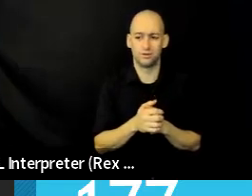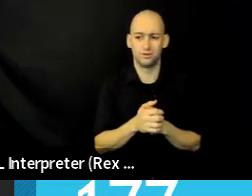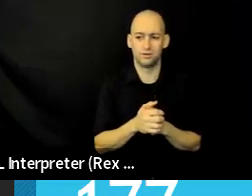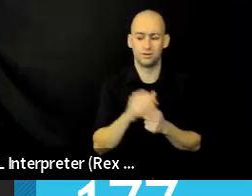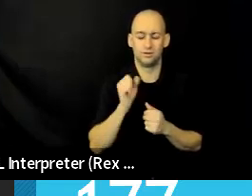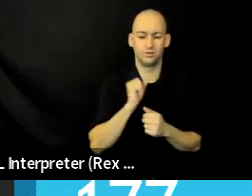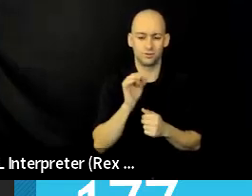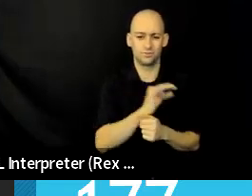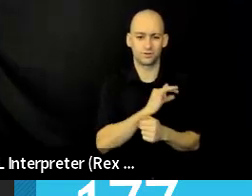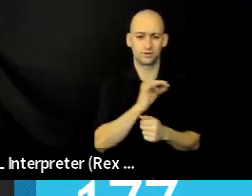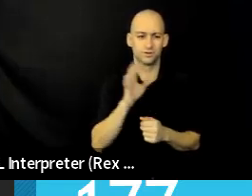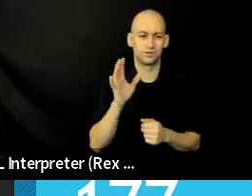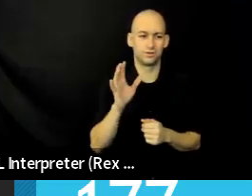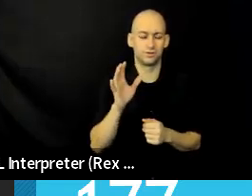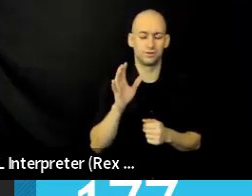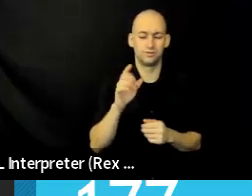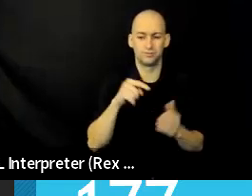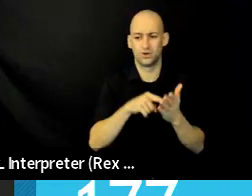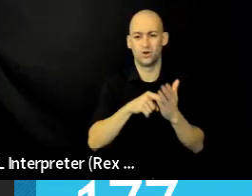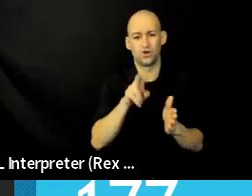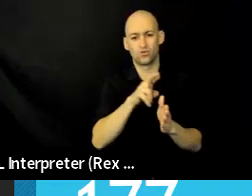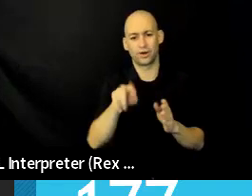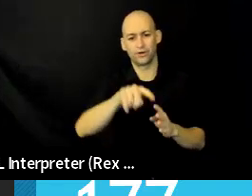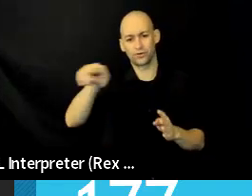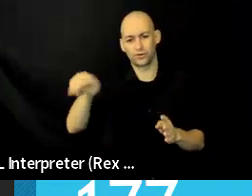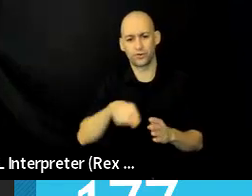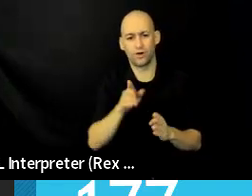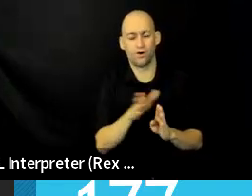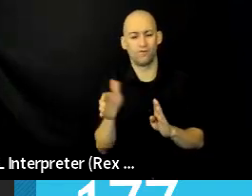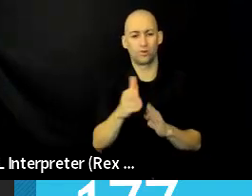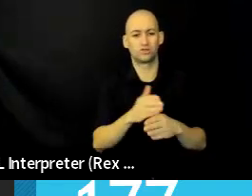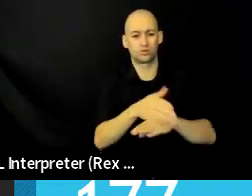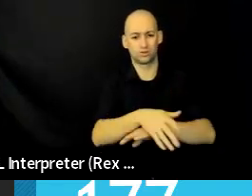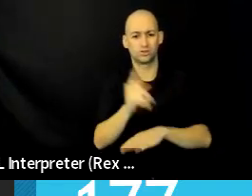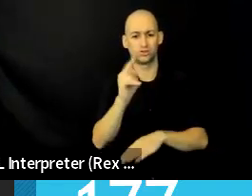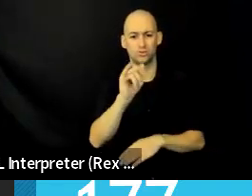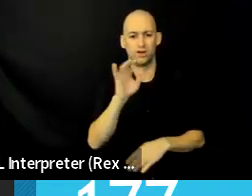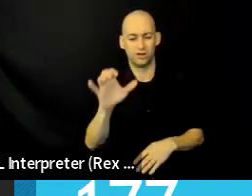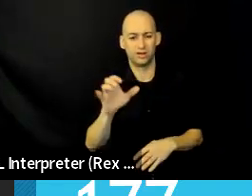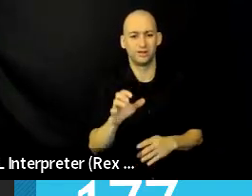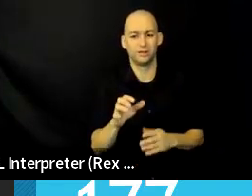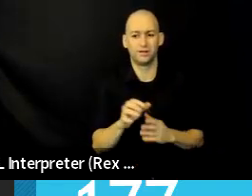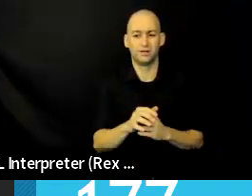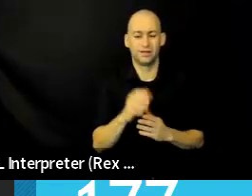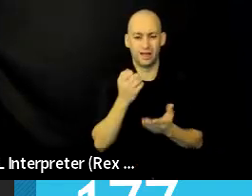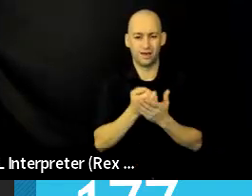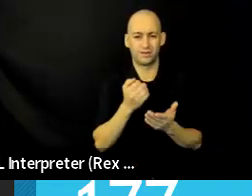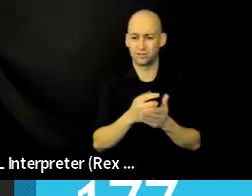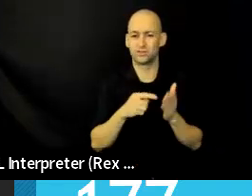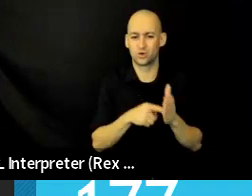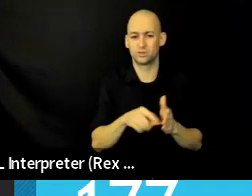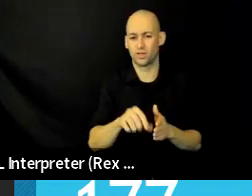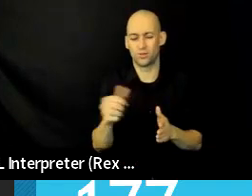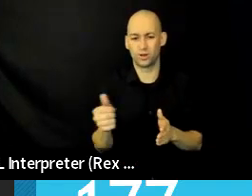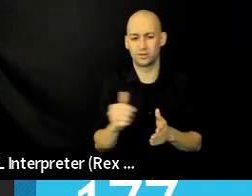Staff indicated that the new right turn avoids crossing opposing traffic. I think the evidence clearly shows otherwise. It's